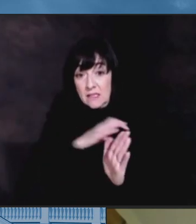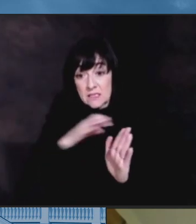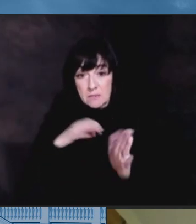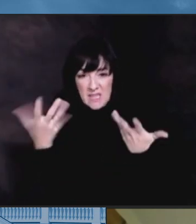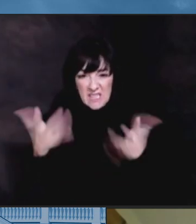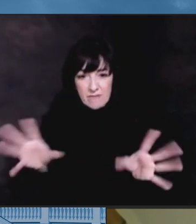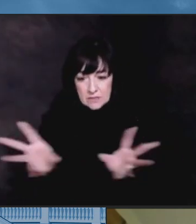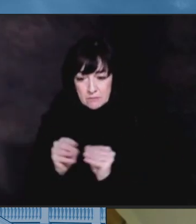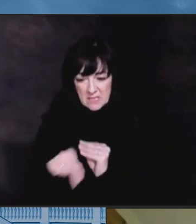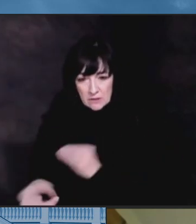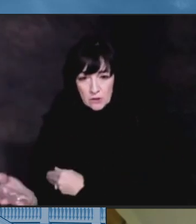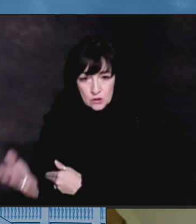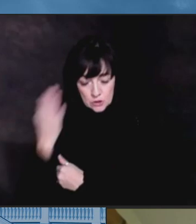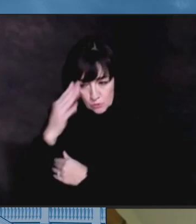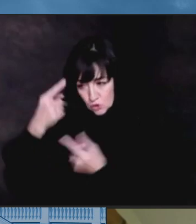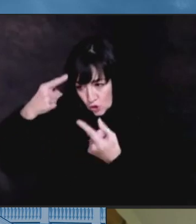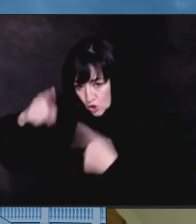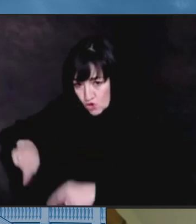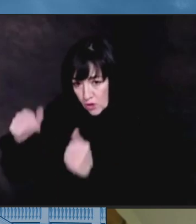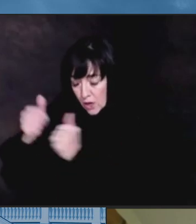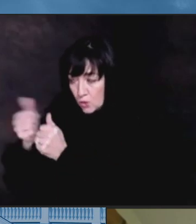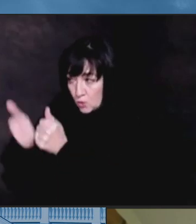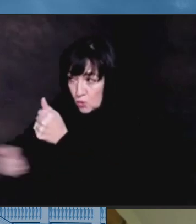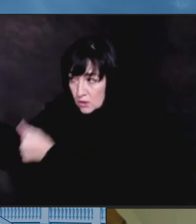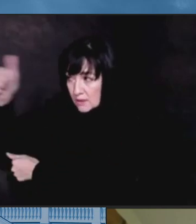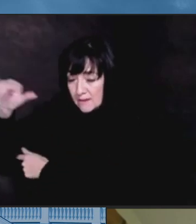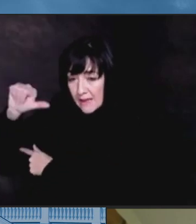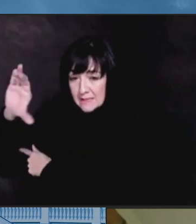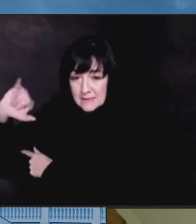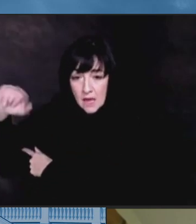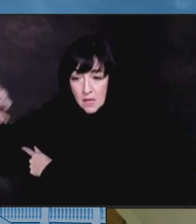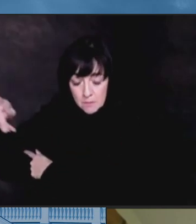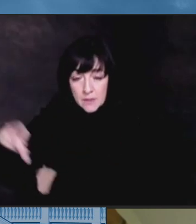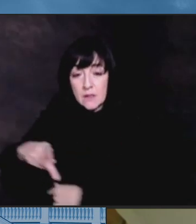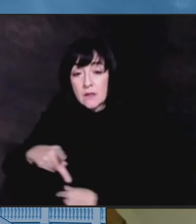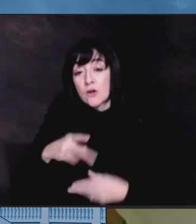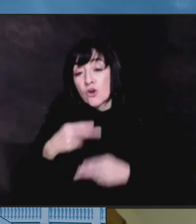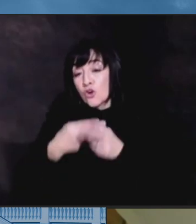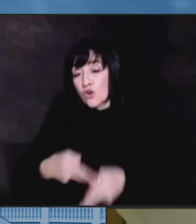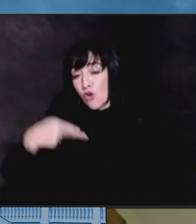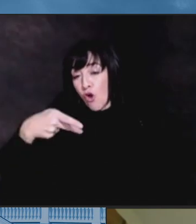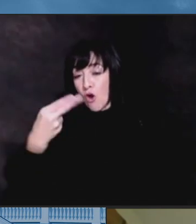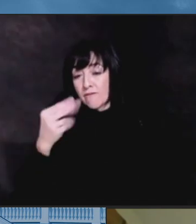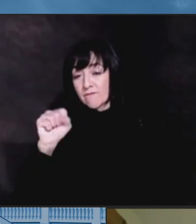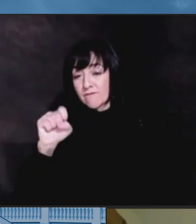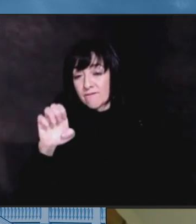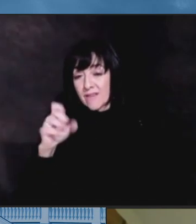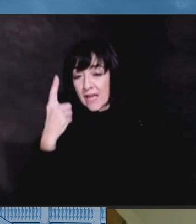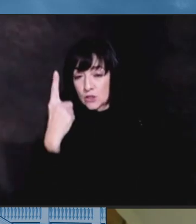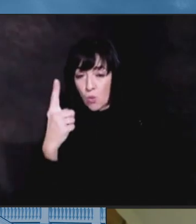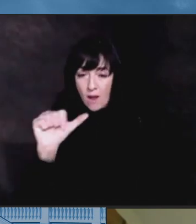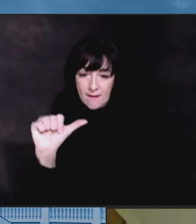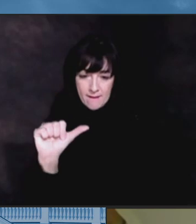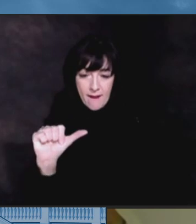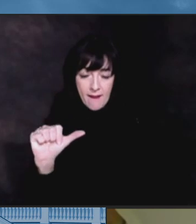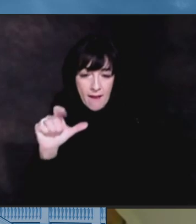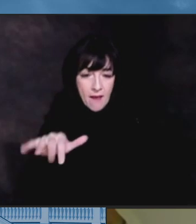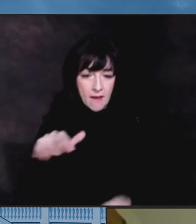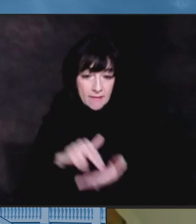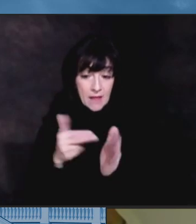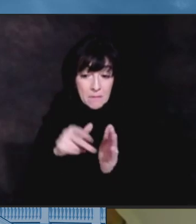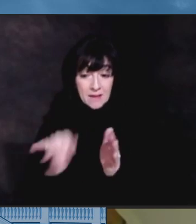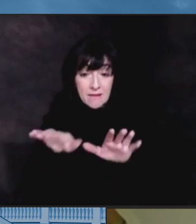the ACIP recommendations for phase 1A, which is that the vaccine should go